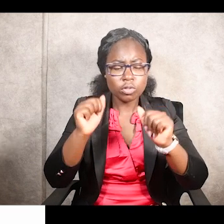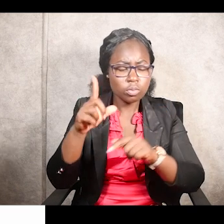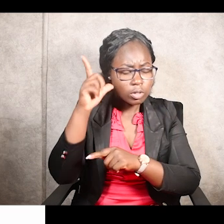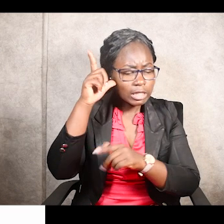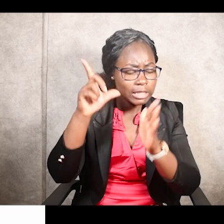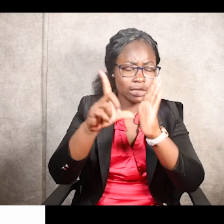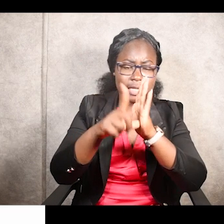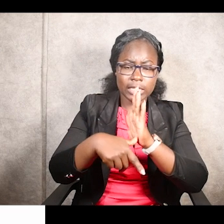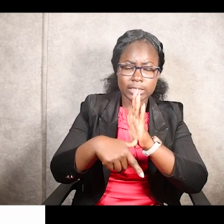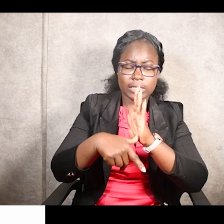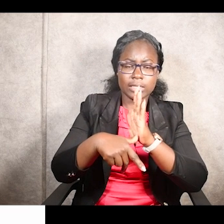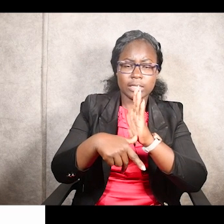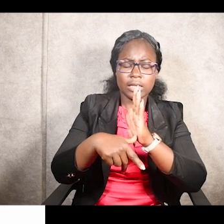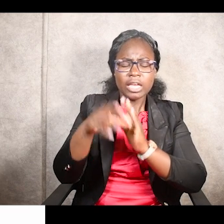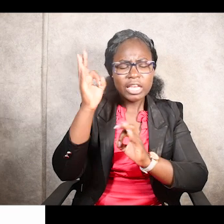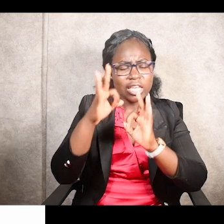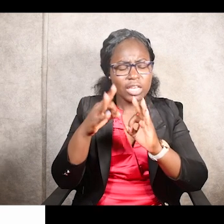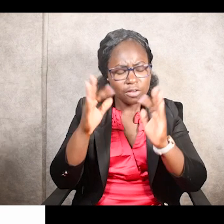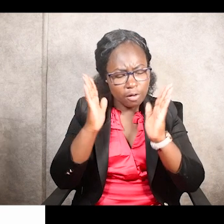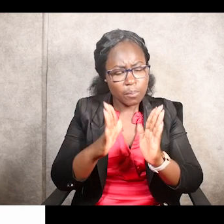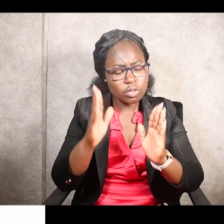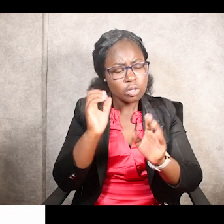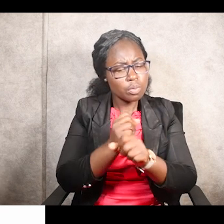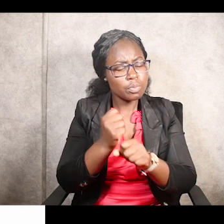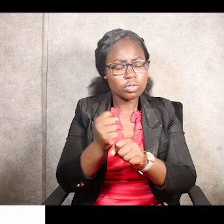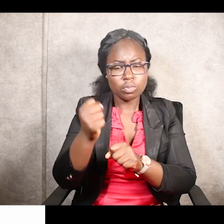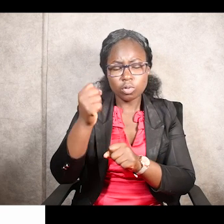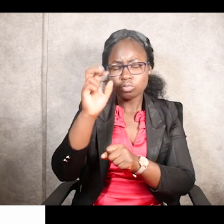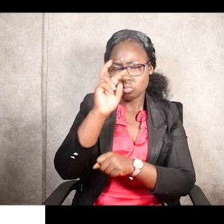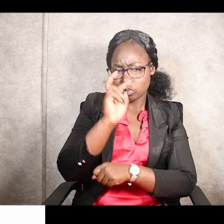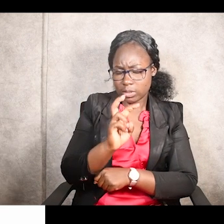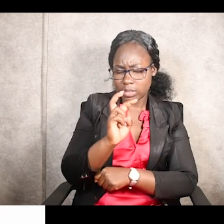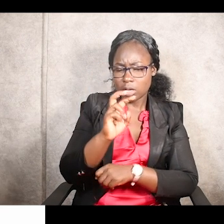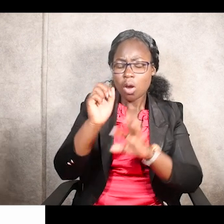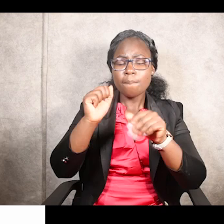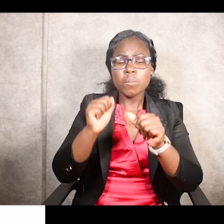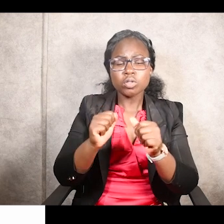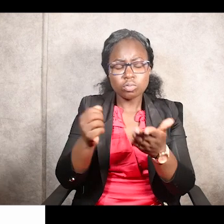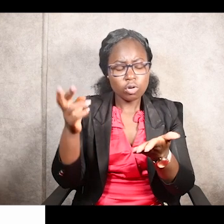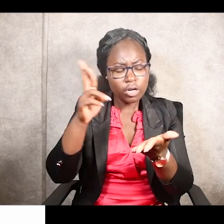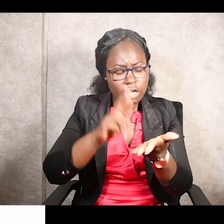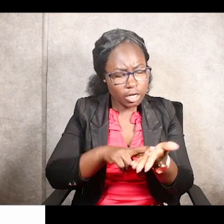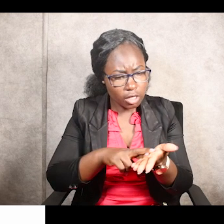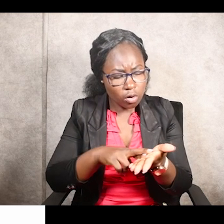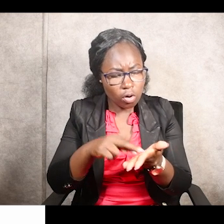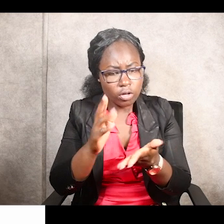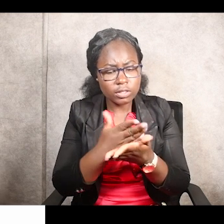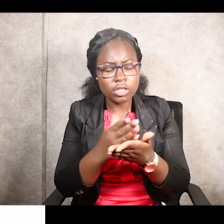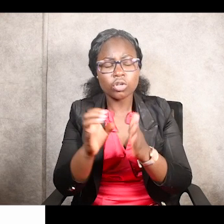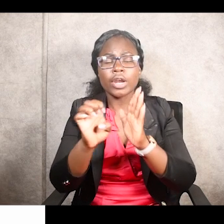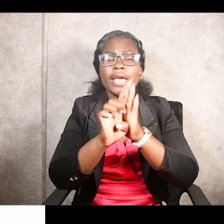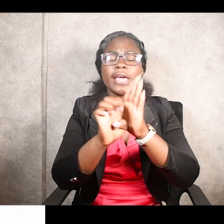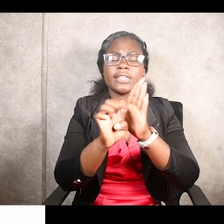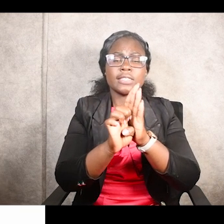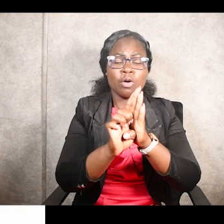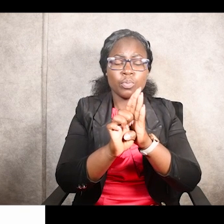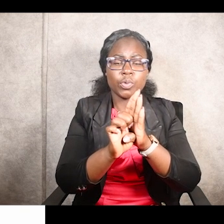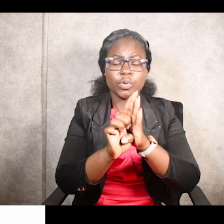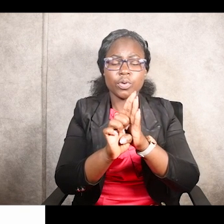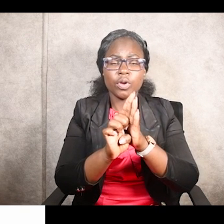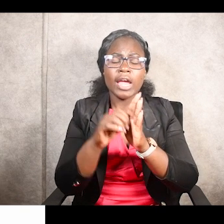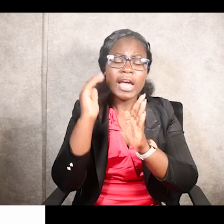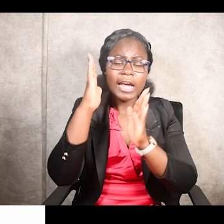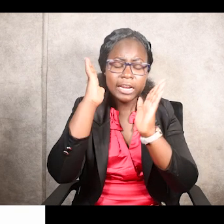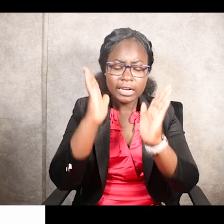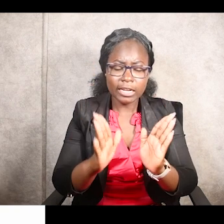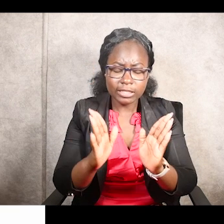later. If someone is not able to see, for instance, he can be able to record sessions of for example, lecture